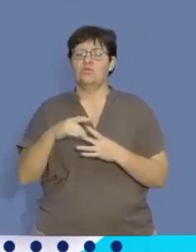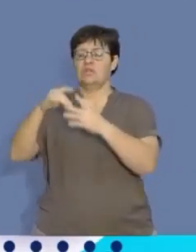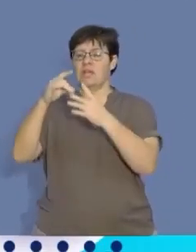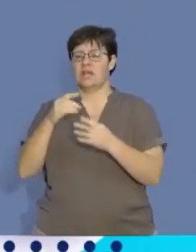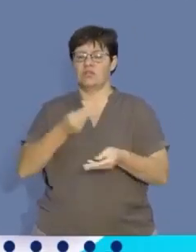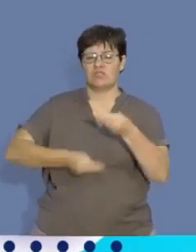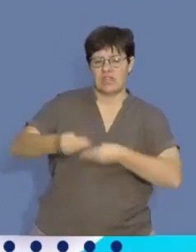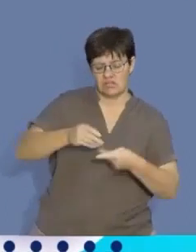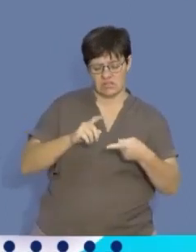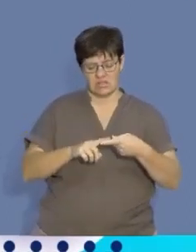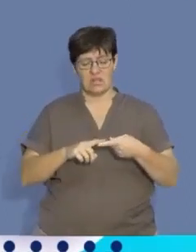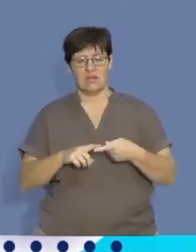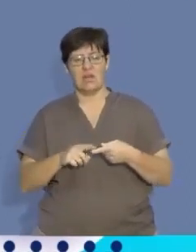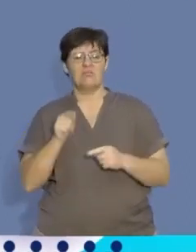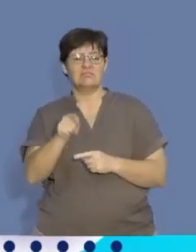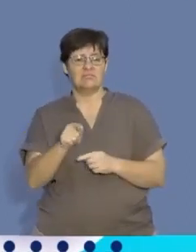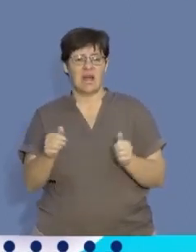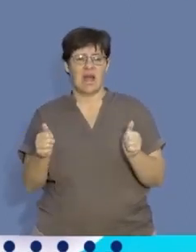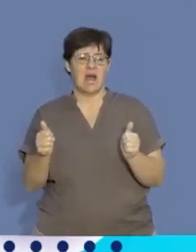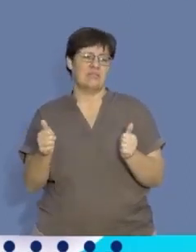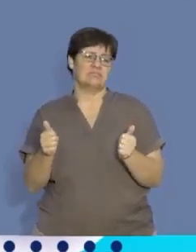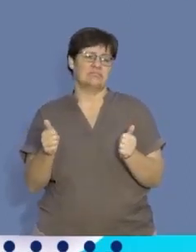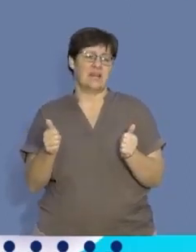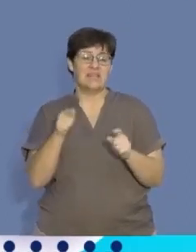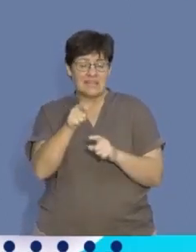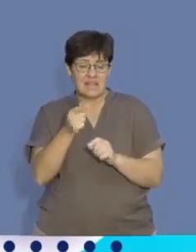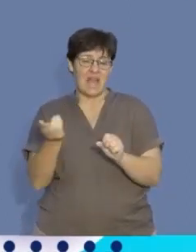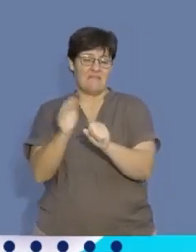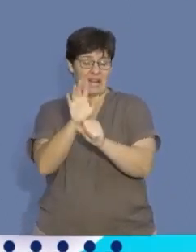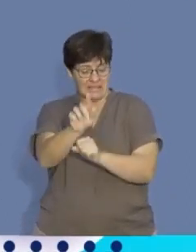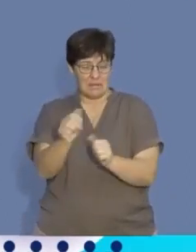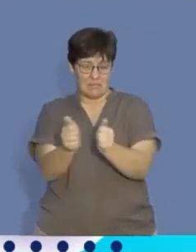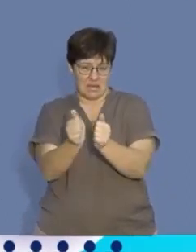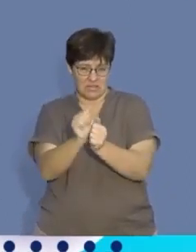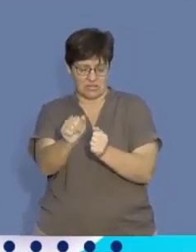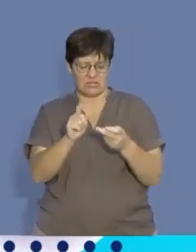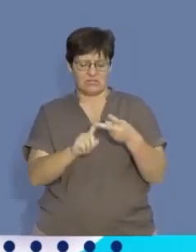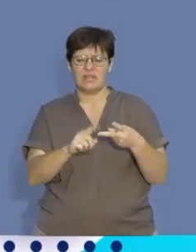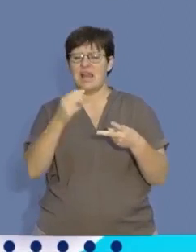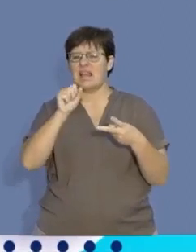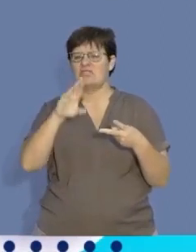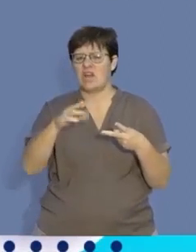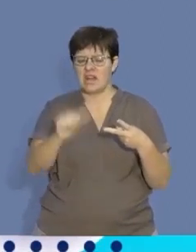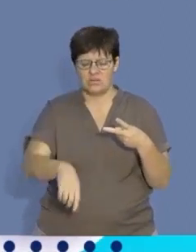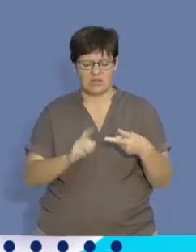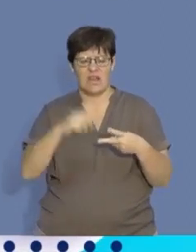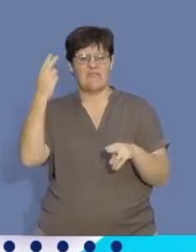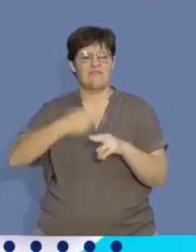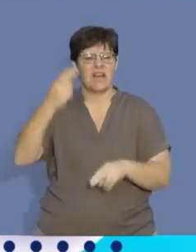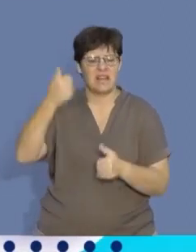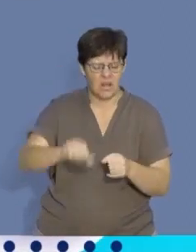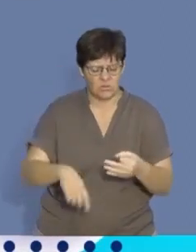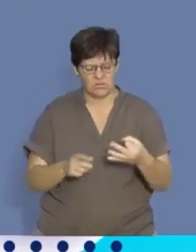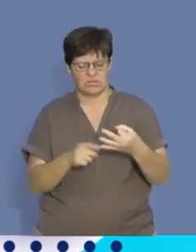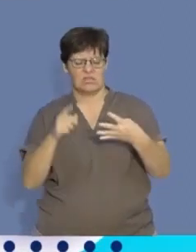transactions affecting a partnership. We then moved on to ledger accounts, final accounts. We looked at